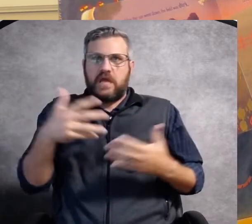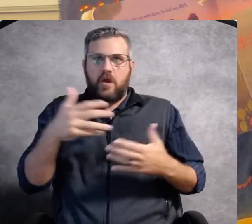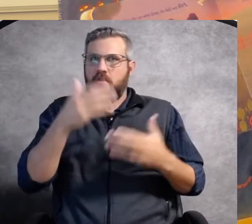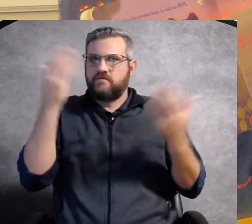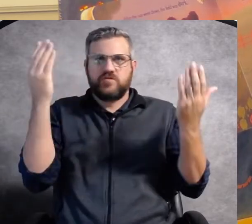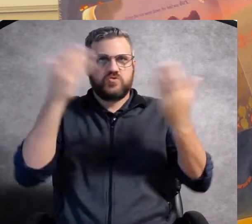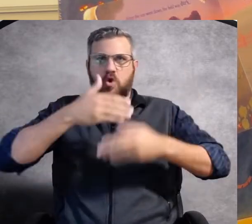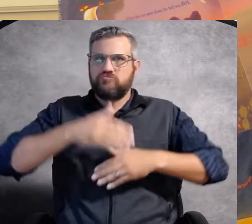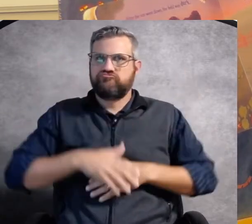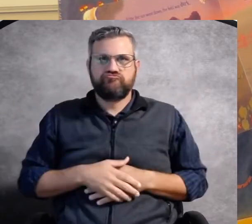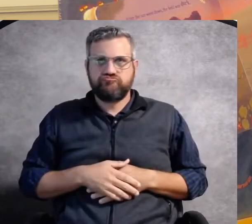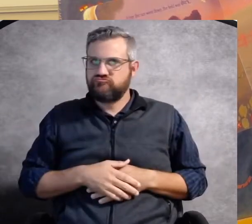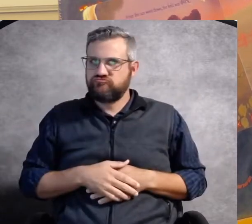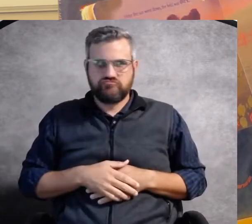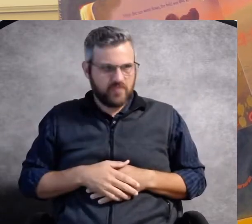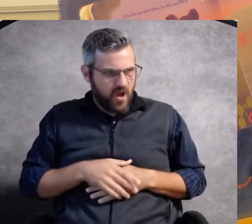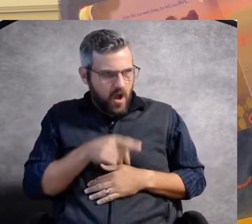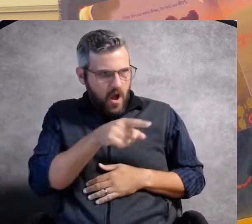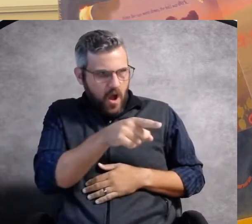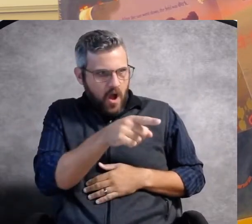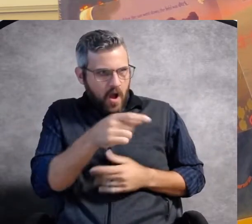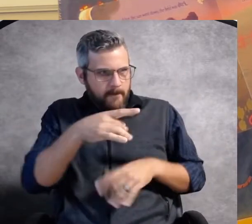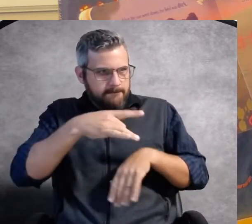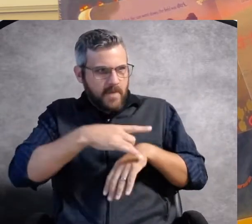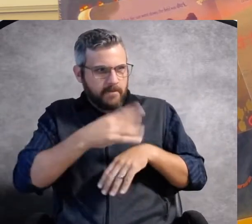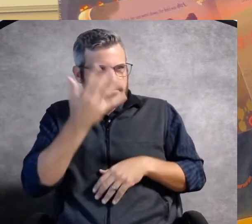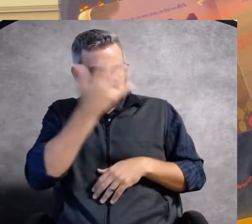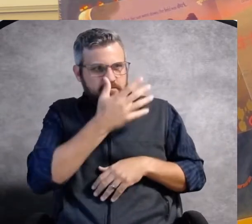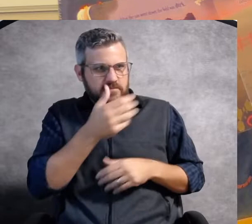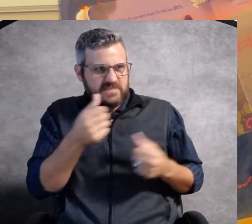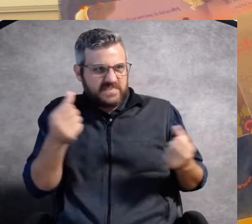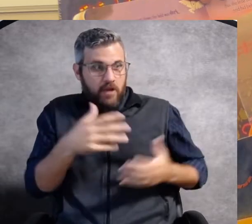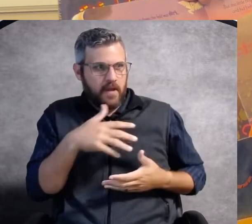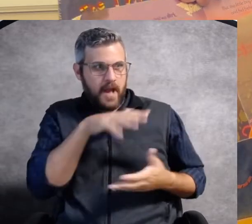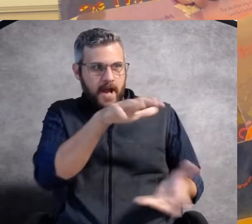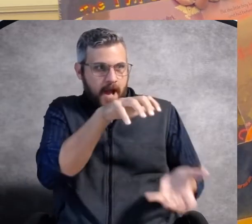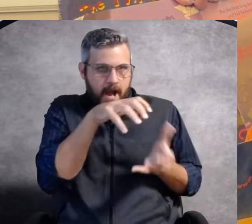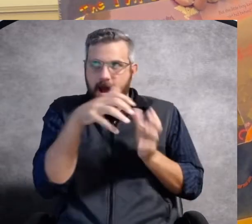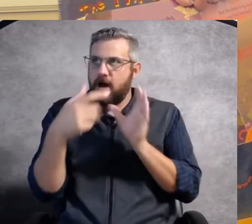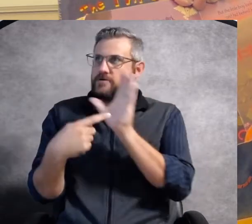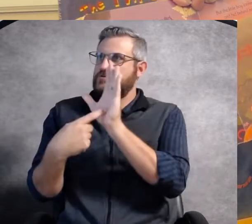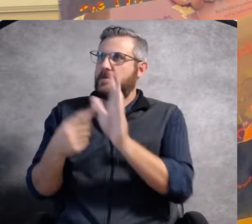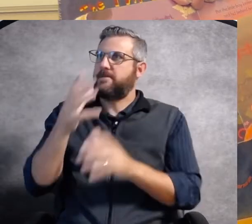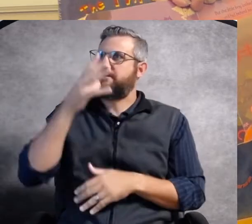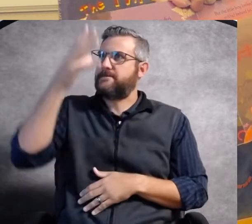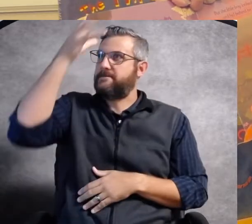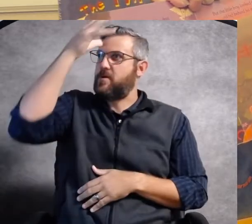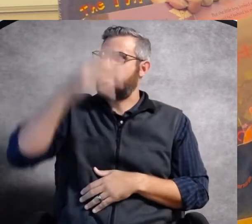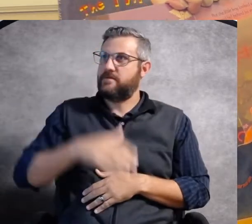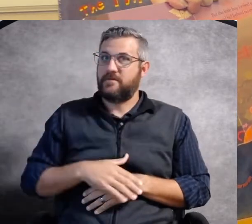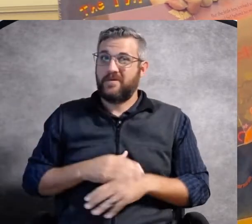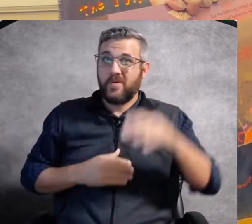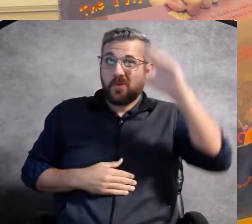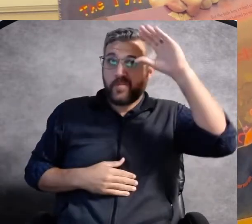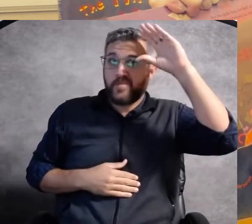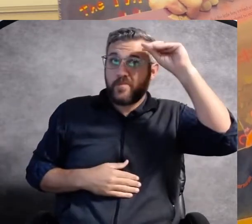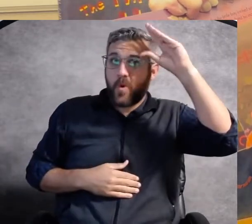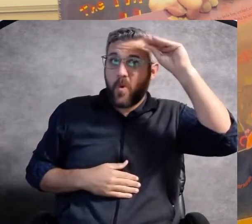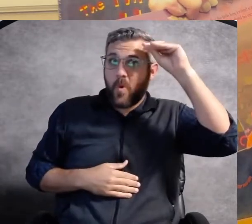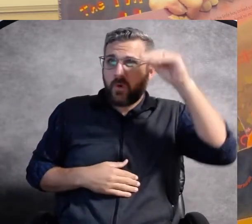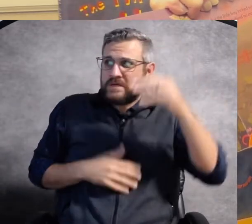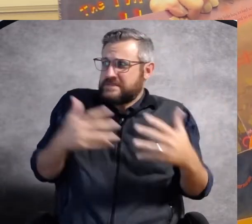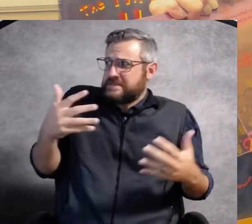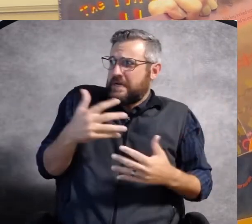dark. She grabbed the scary pumpkin and ran off to show her parents. But the little boy looked